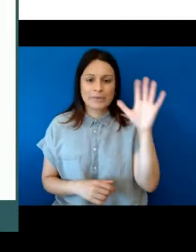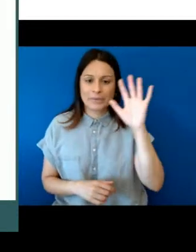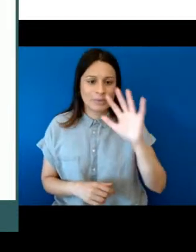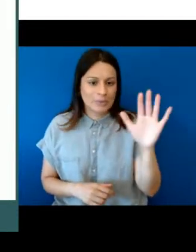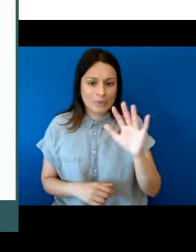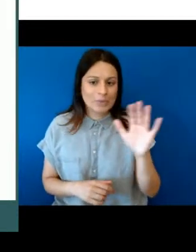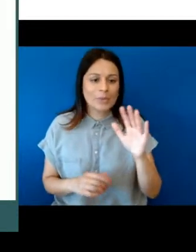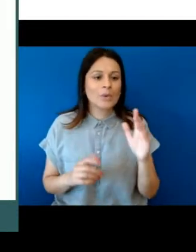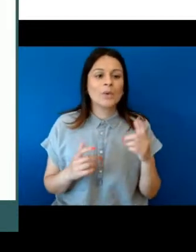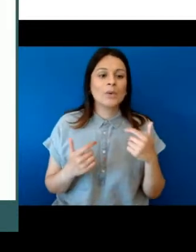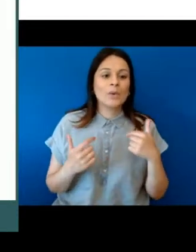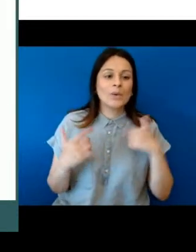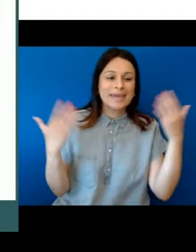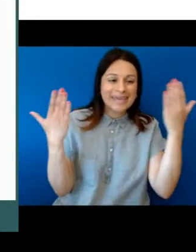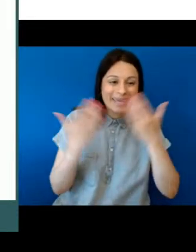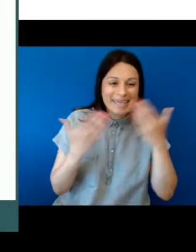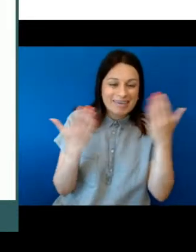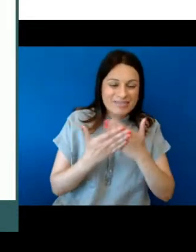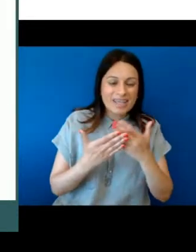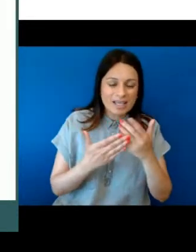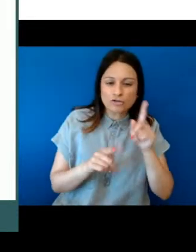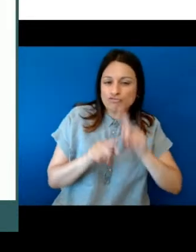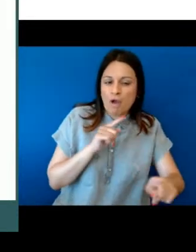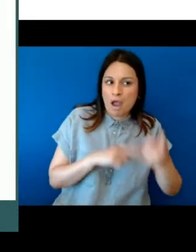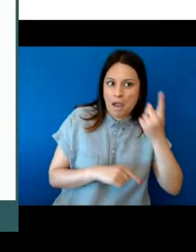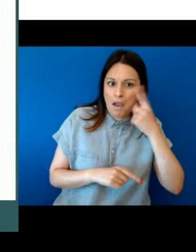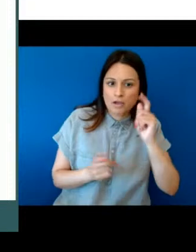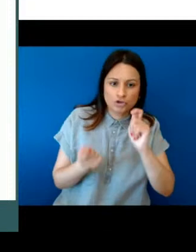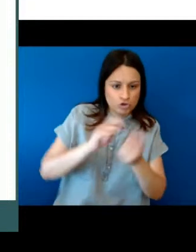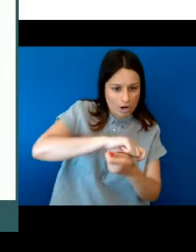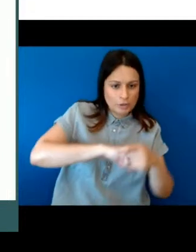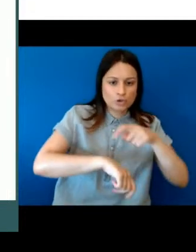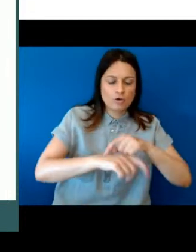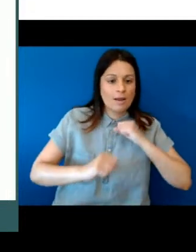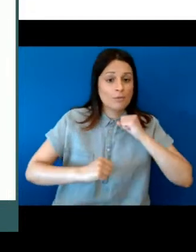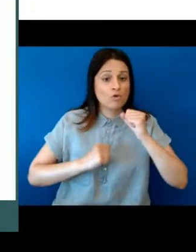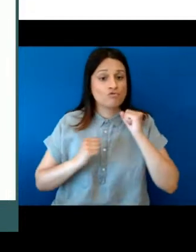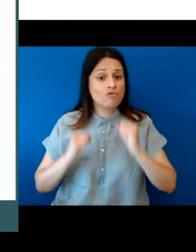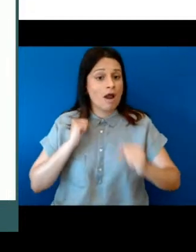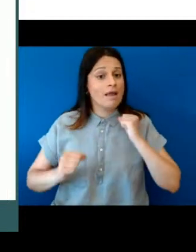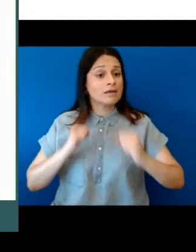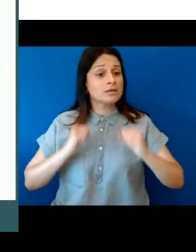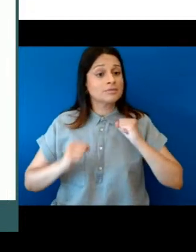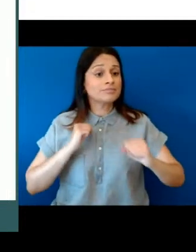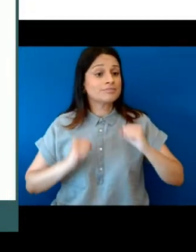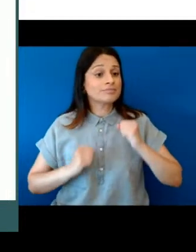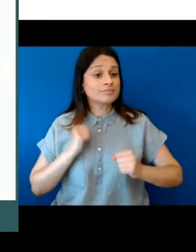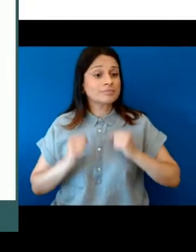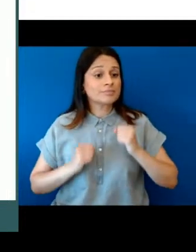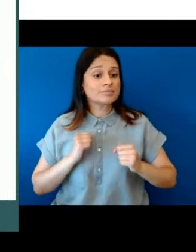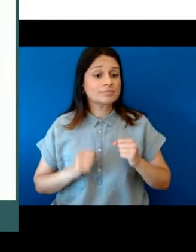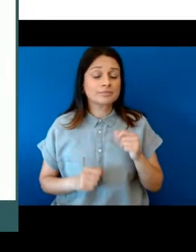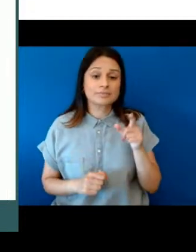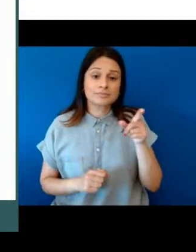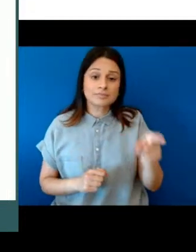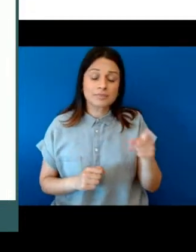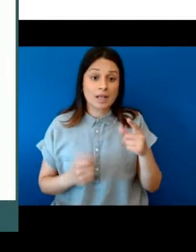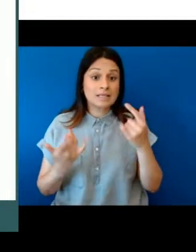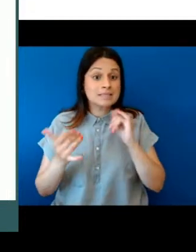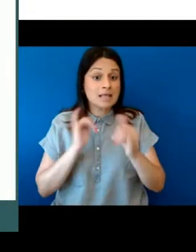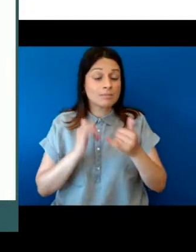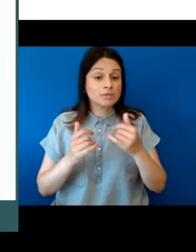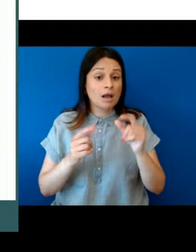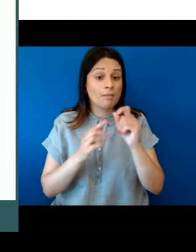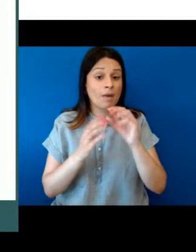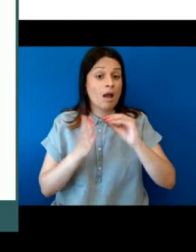evening. So we know that pollen typically stays on your clothes and in your hair, and pollen is virtually